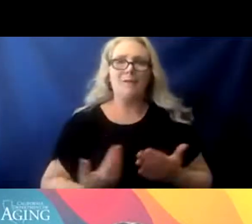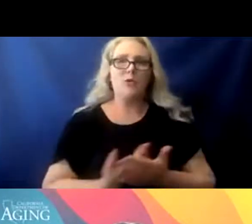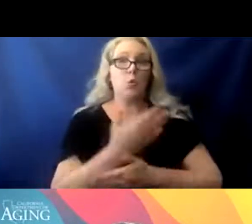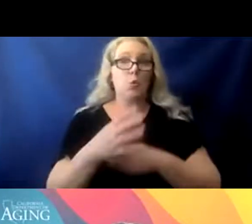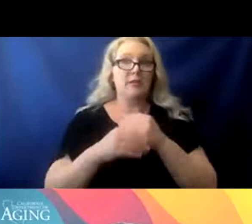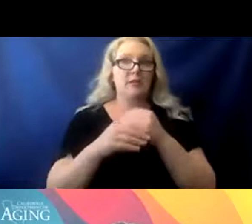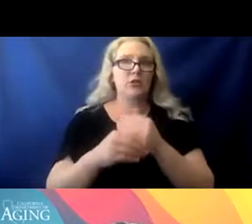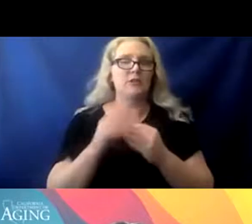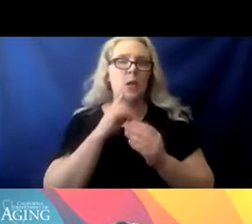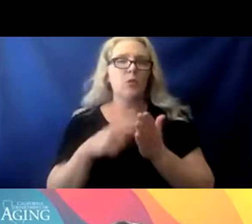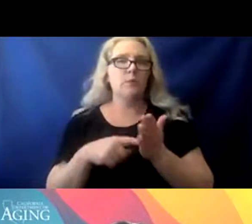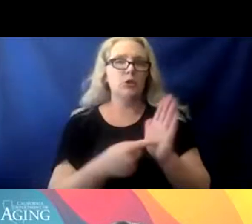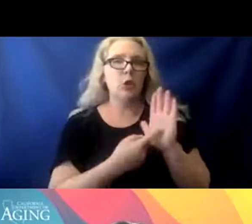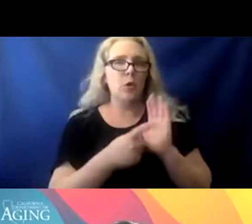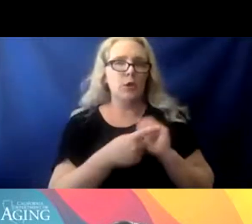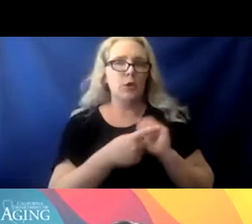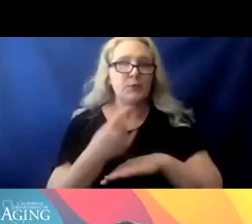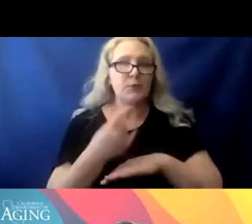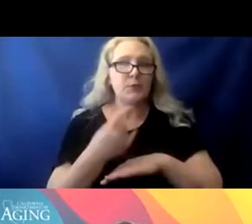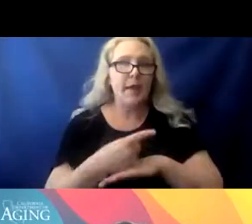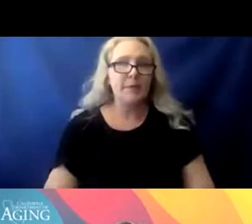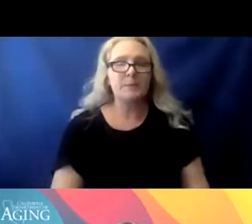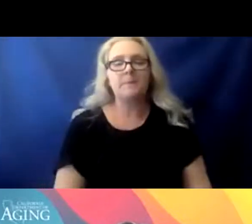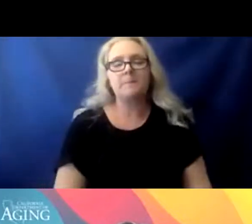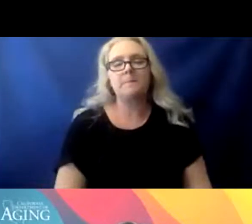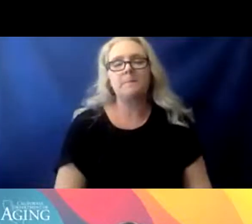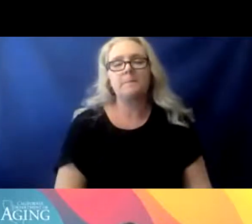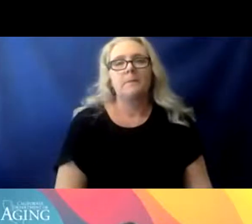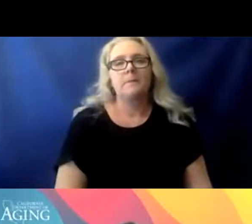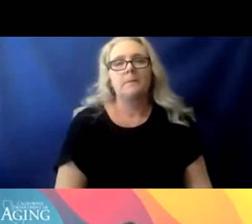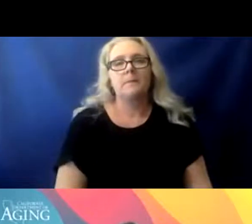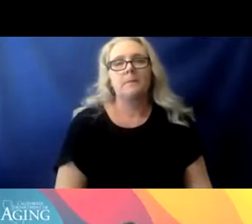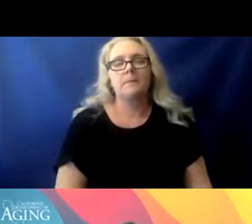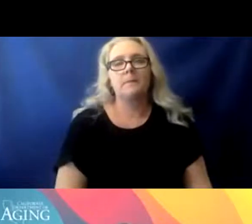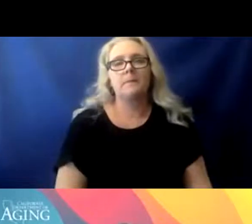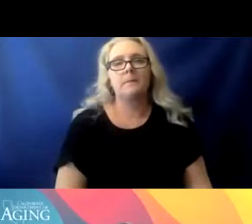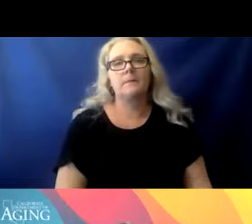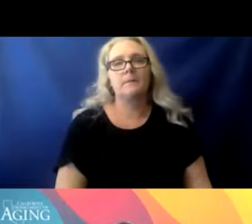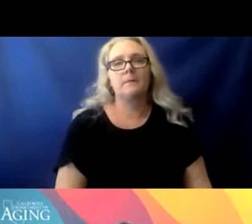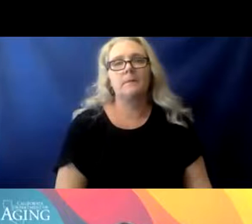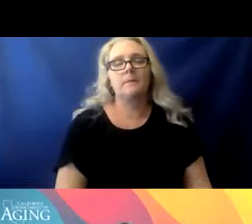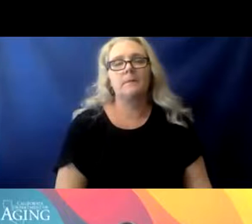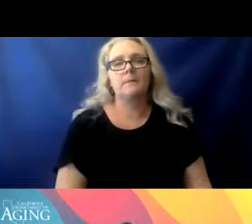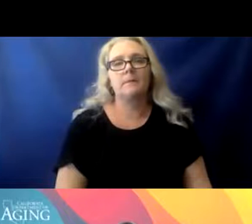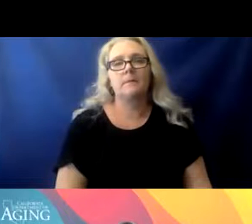that I'll be showing you today. Let's go ahead to the first slide. Next slide.